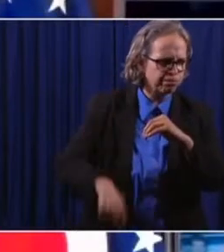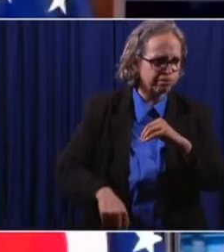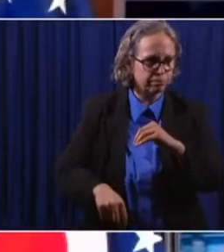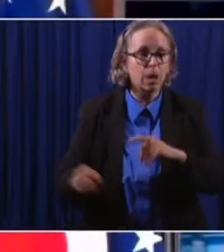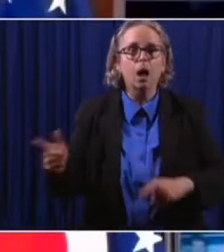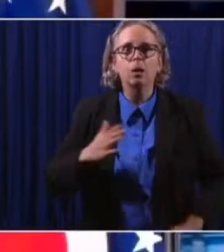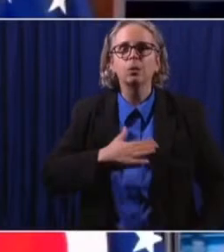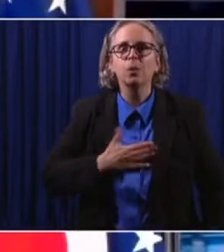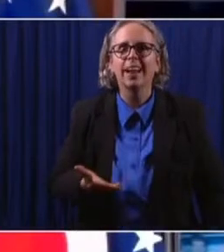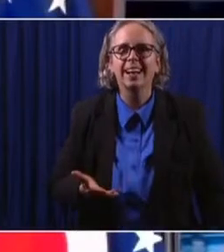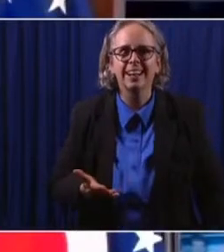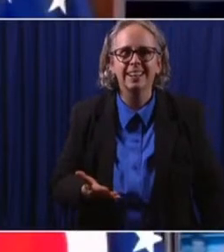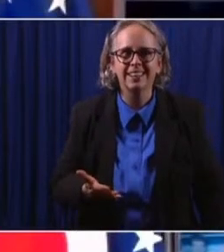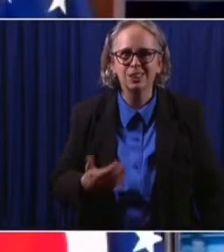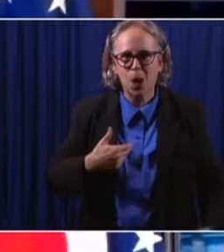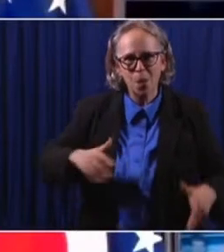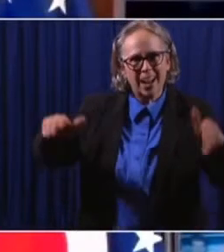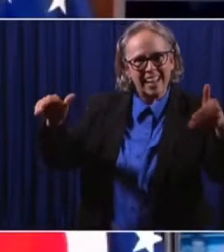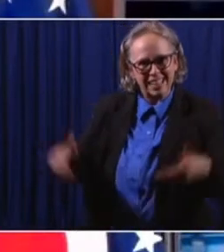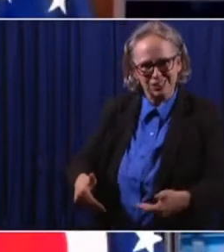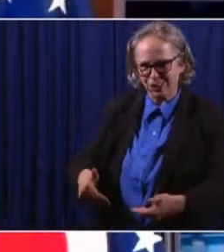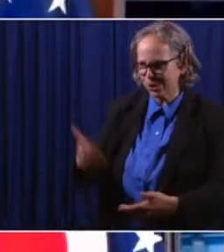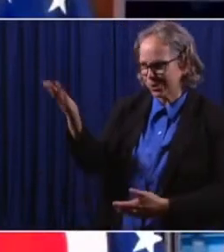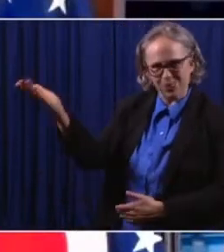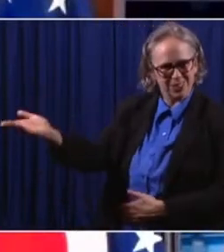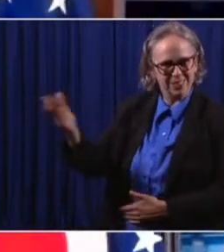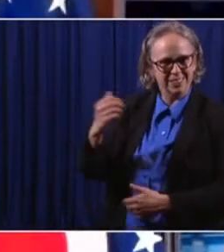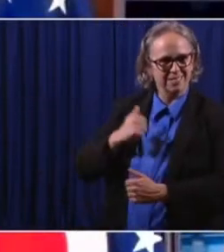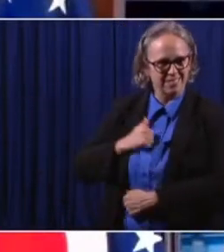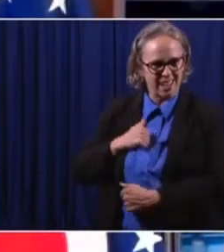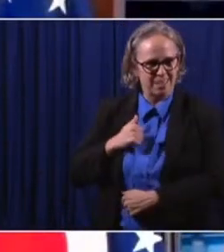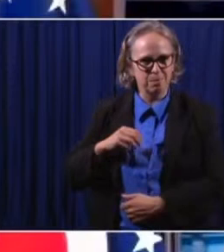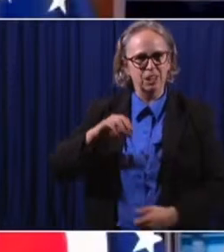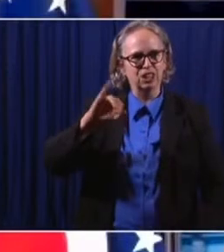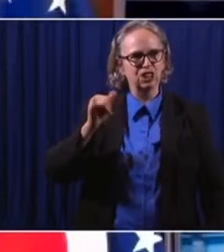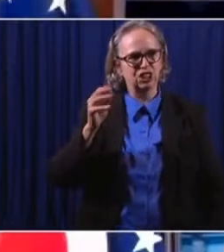to you World War II veteran Jim Pee Wee Martin.